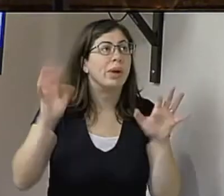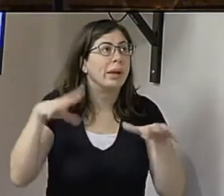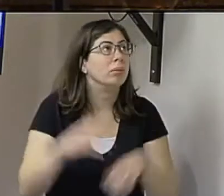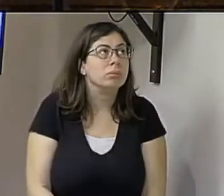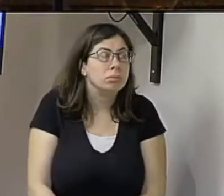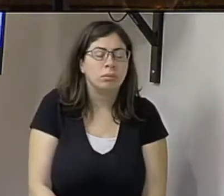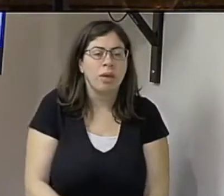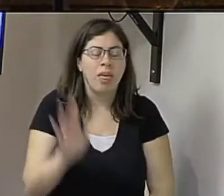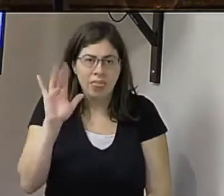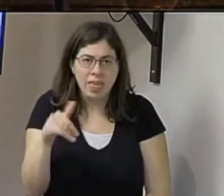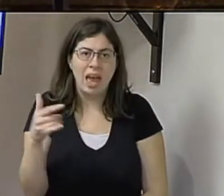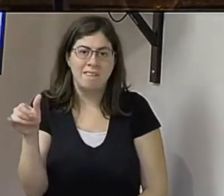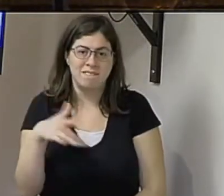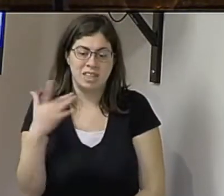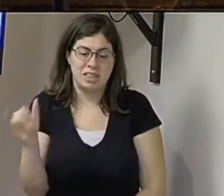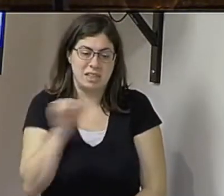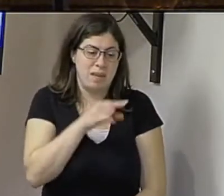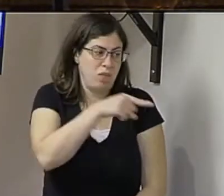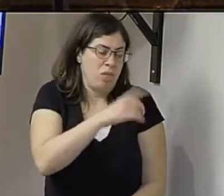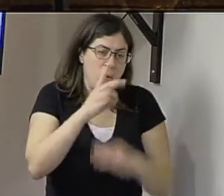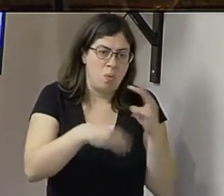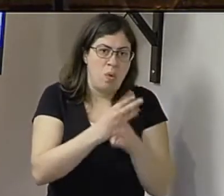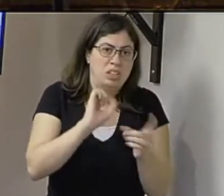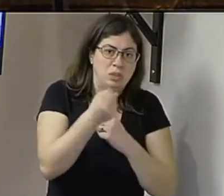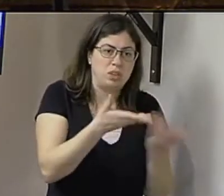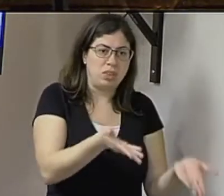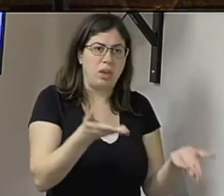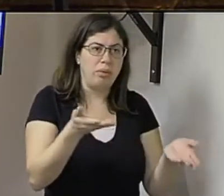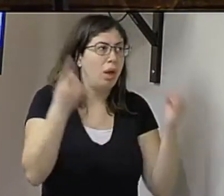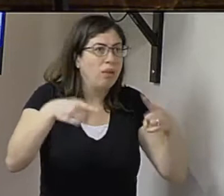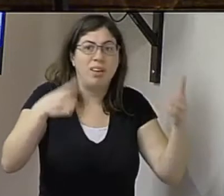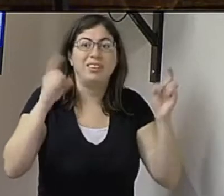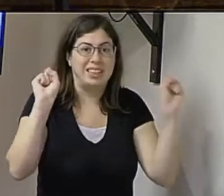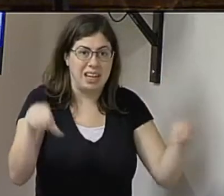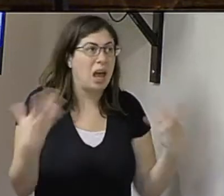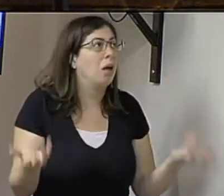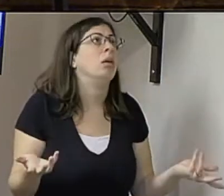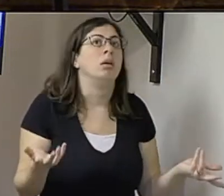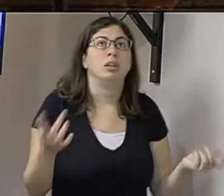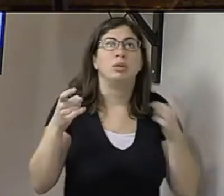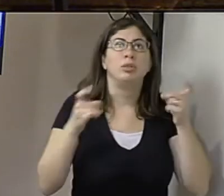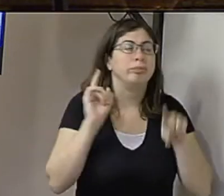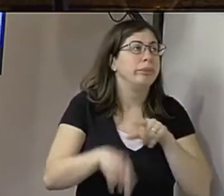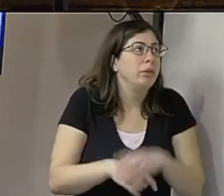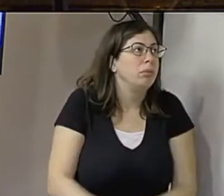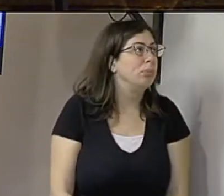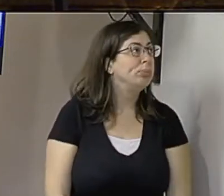right? That's kind of what the world that they're stepping into. These crazy things can happen at any time, and they really don't have a lot of control over